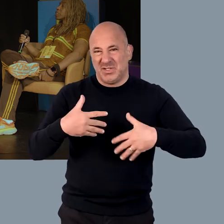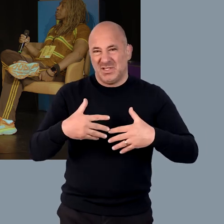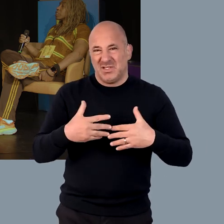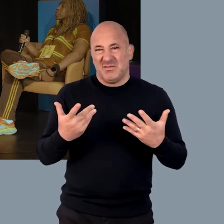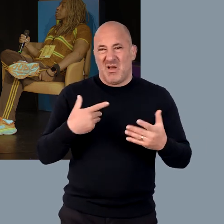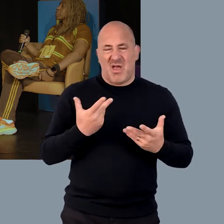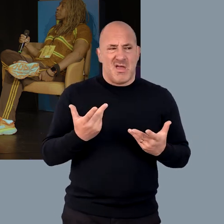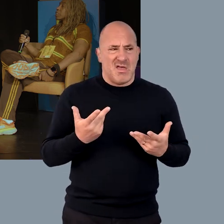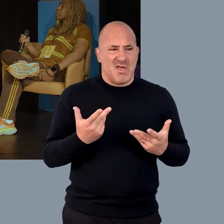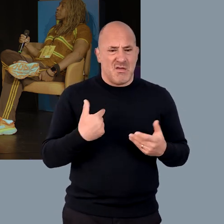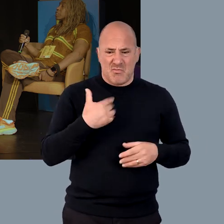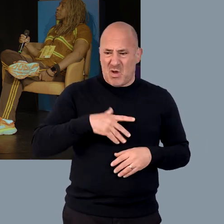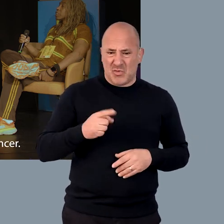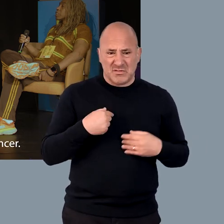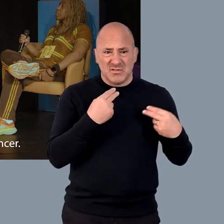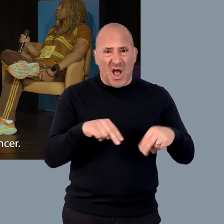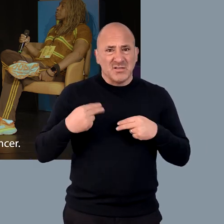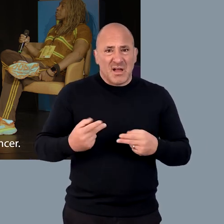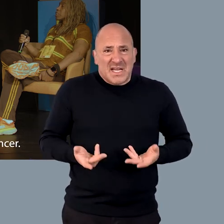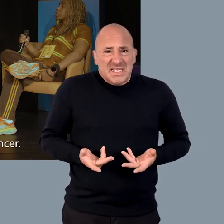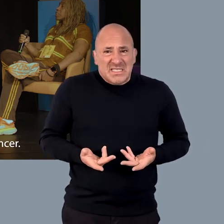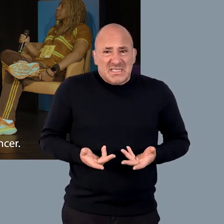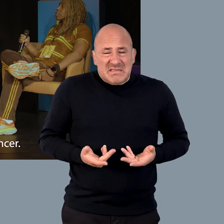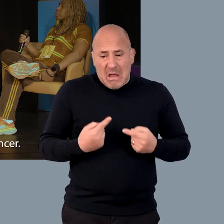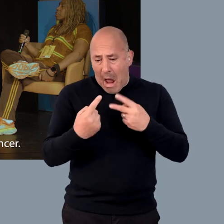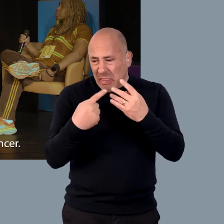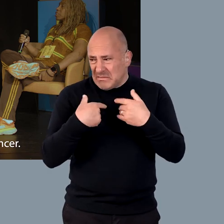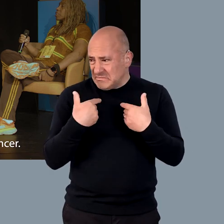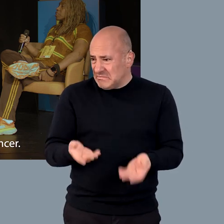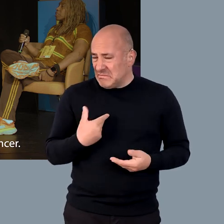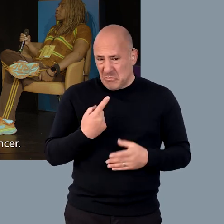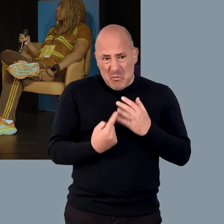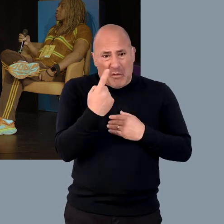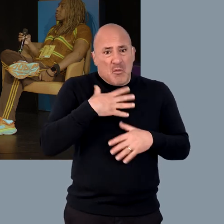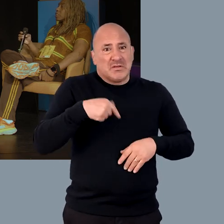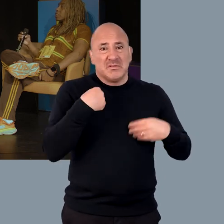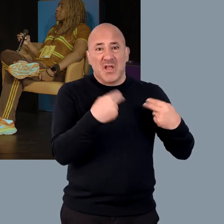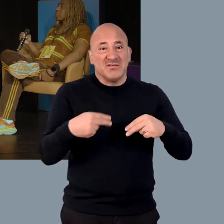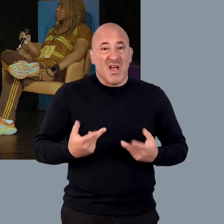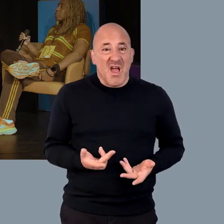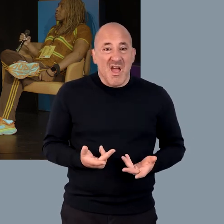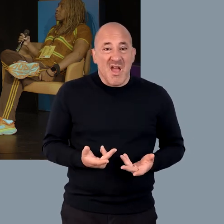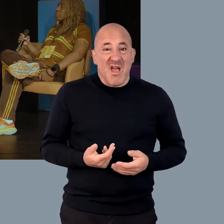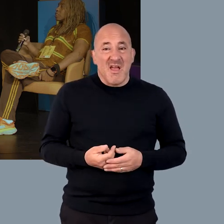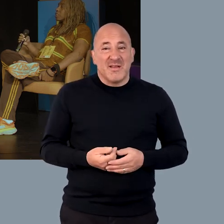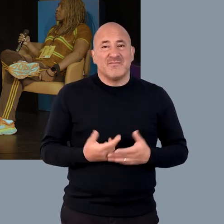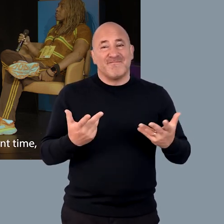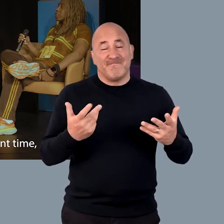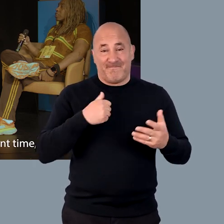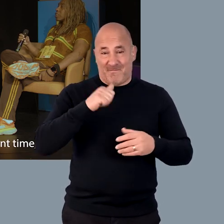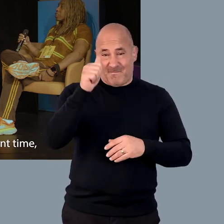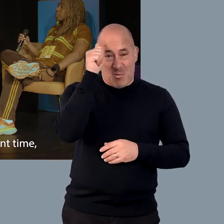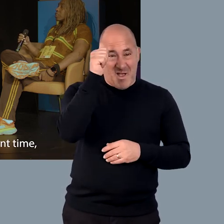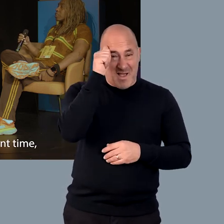training and then I had my injury and was like, oh, but I will I want to do is be a dancer I don't know what else I want to do Um,